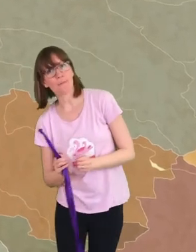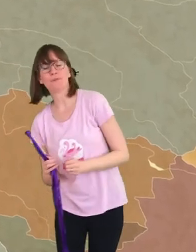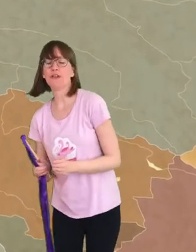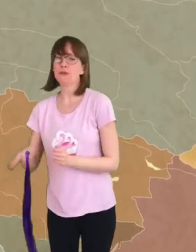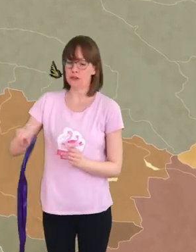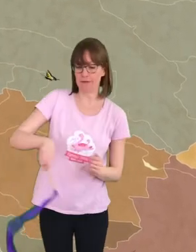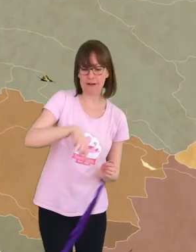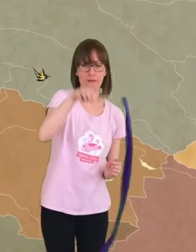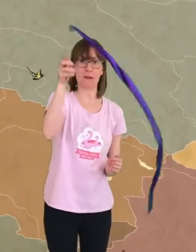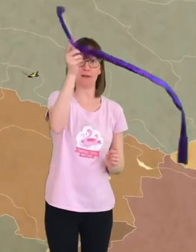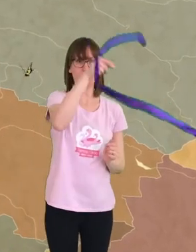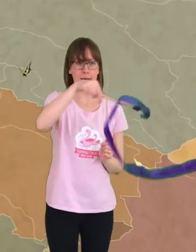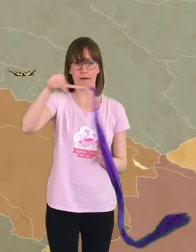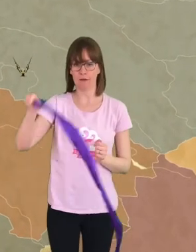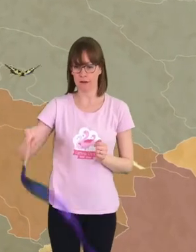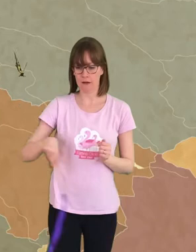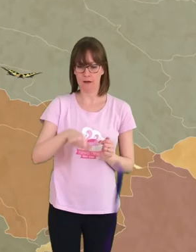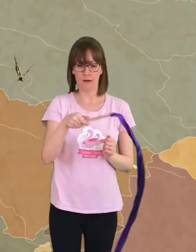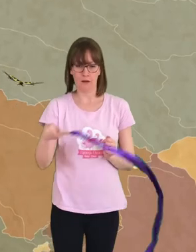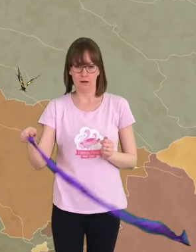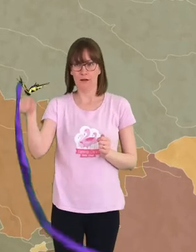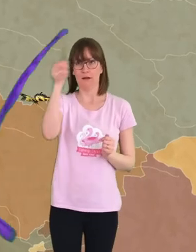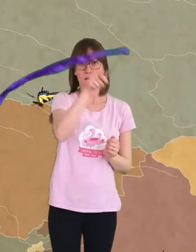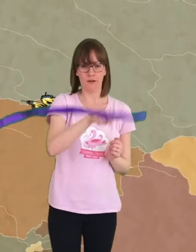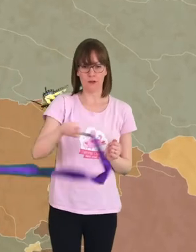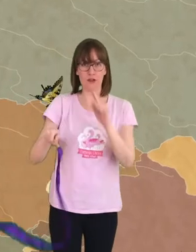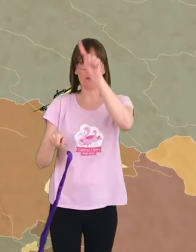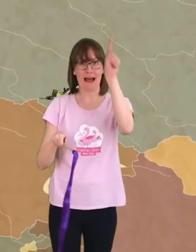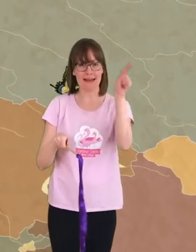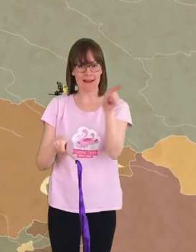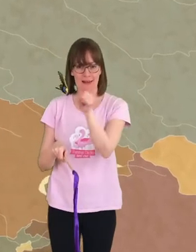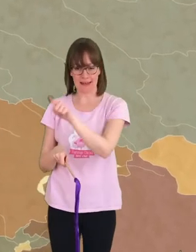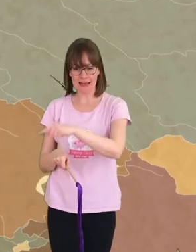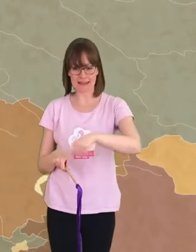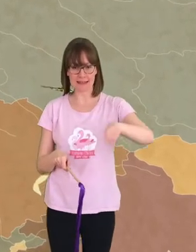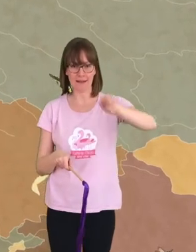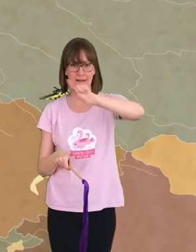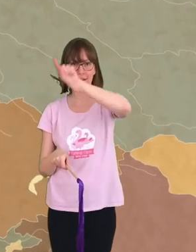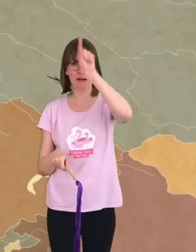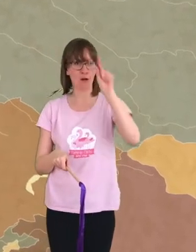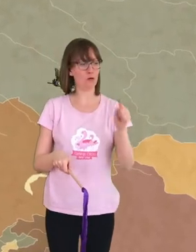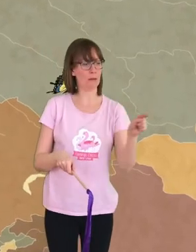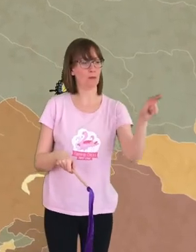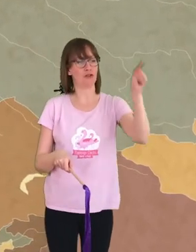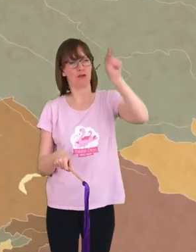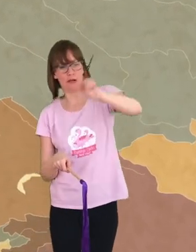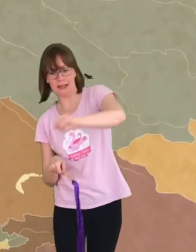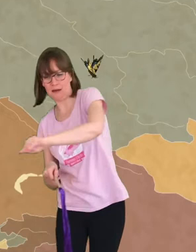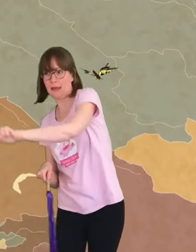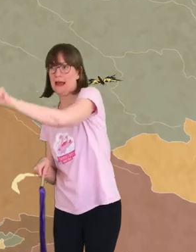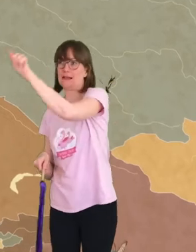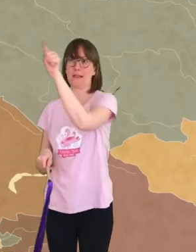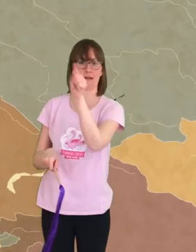go. You could do a figure of eight with your ribbon. You could do your eight like this, or you might want to do your